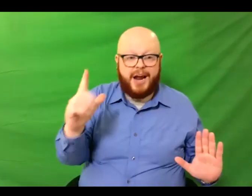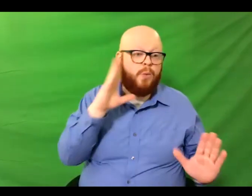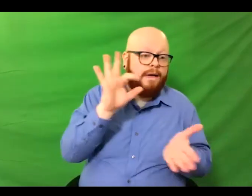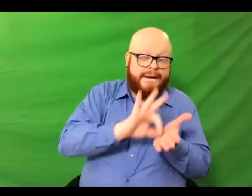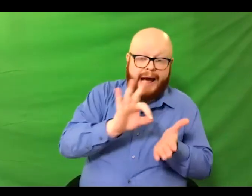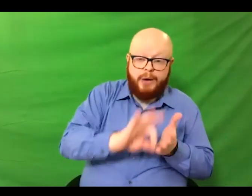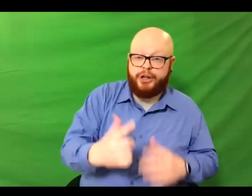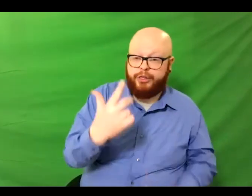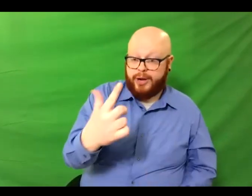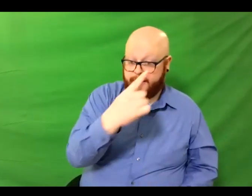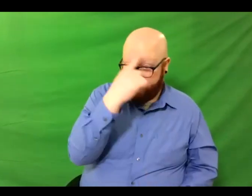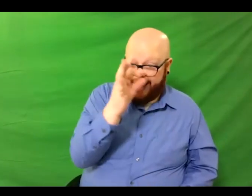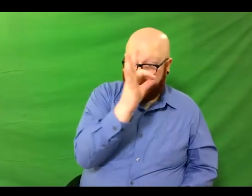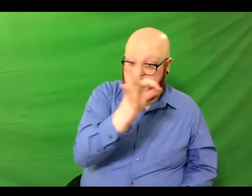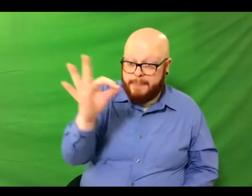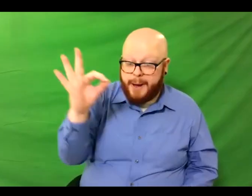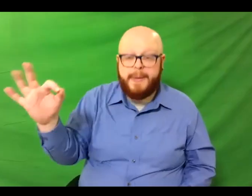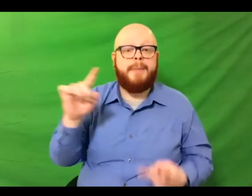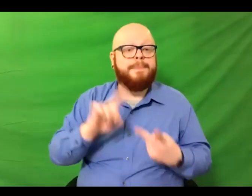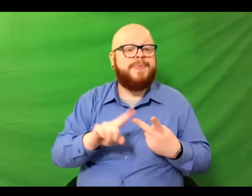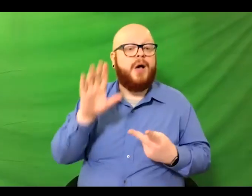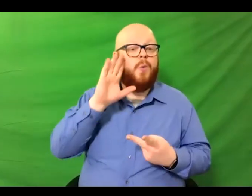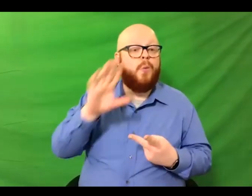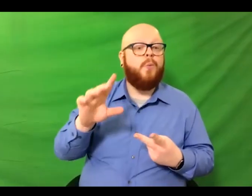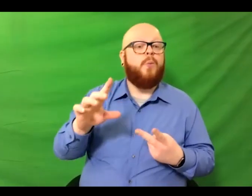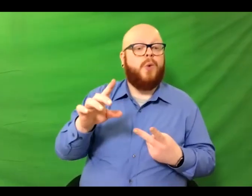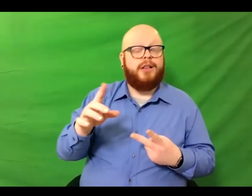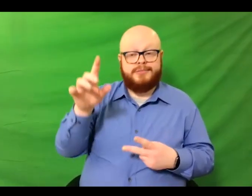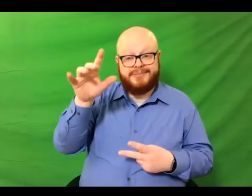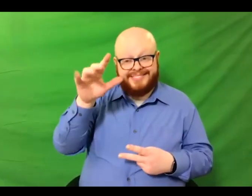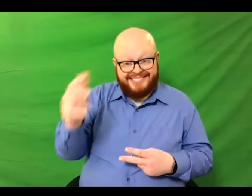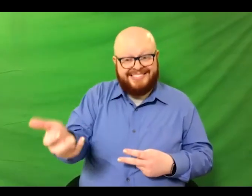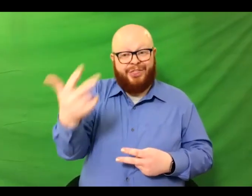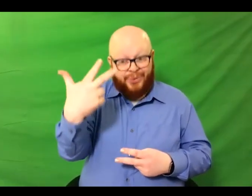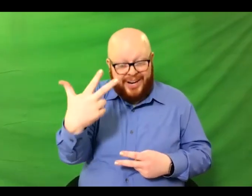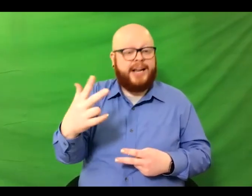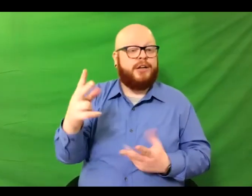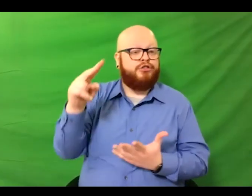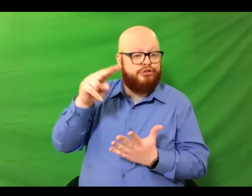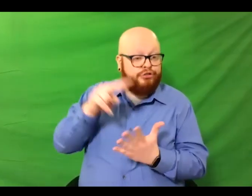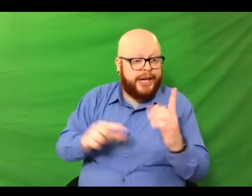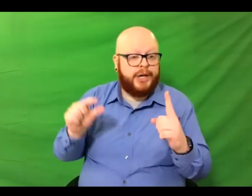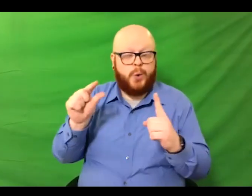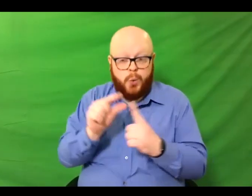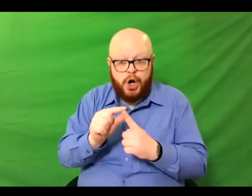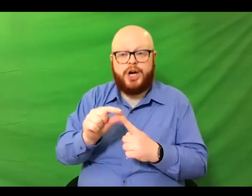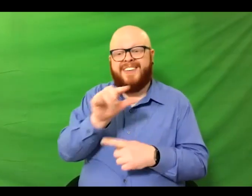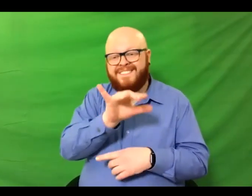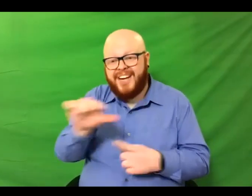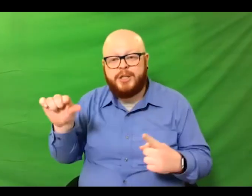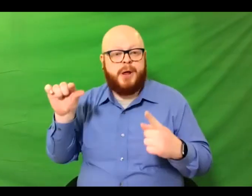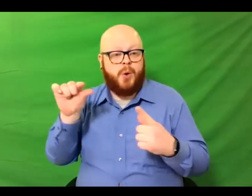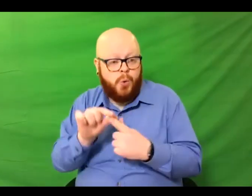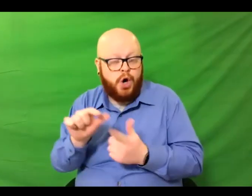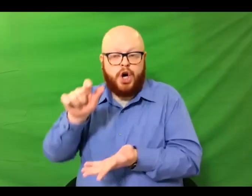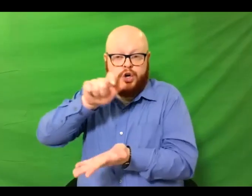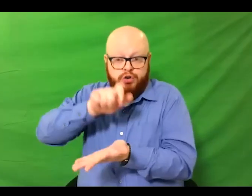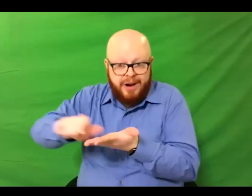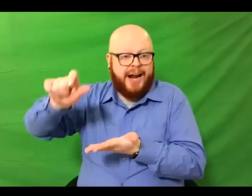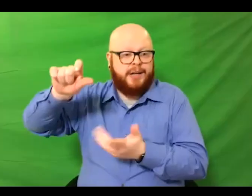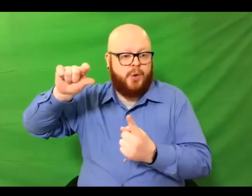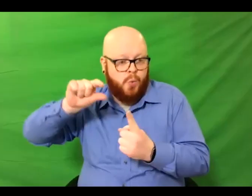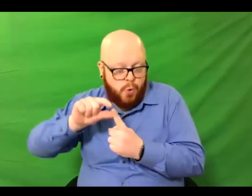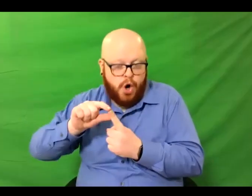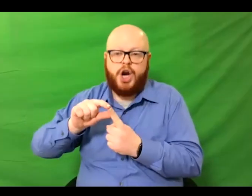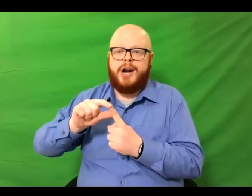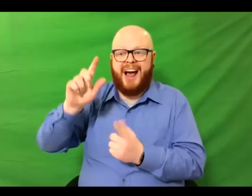3. Then you're fingerspelling the number 3. You're reading the word 3. You're writing it, and then you're drawing. So you're having